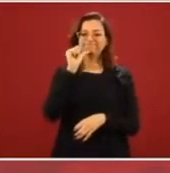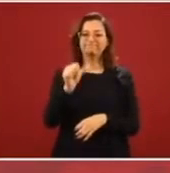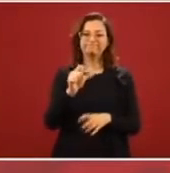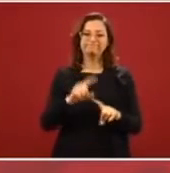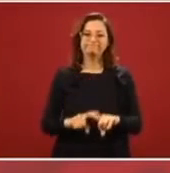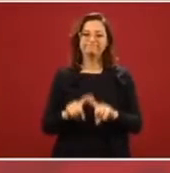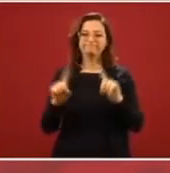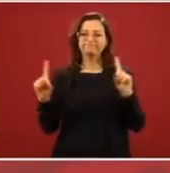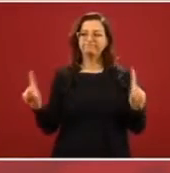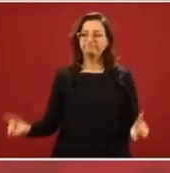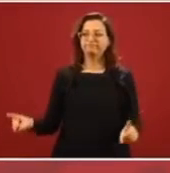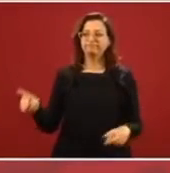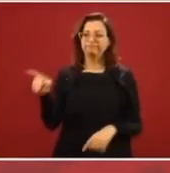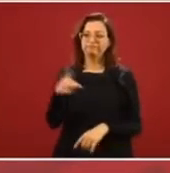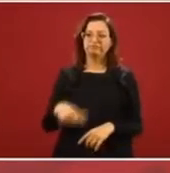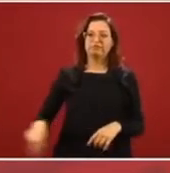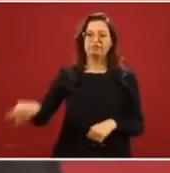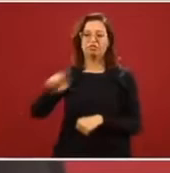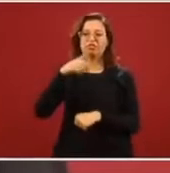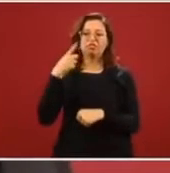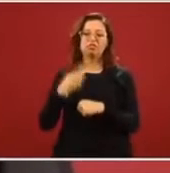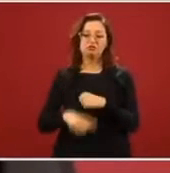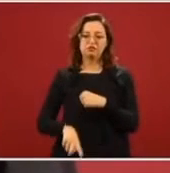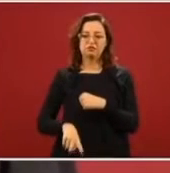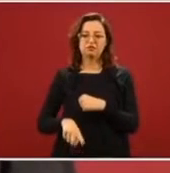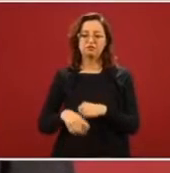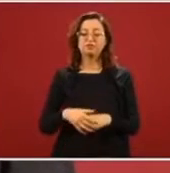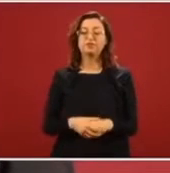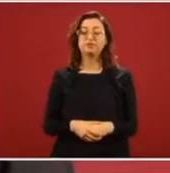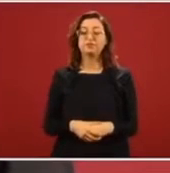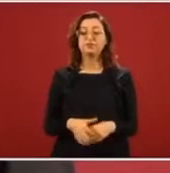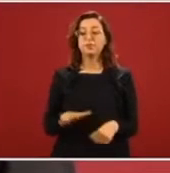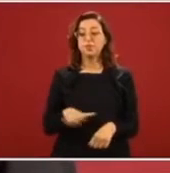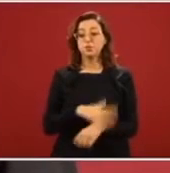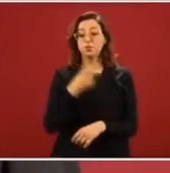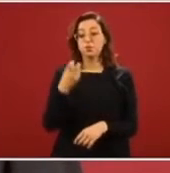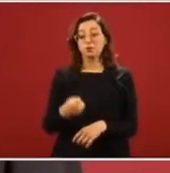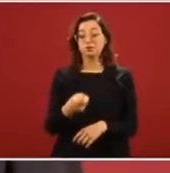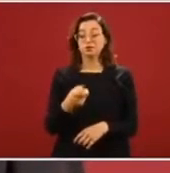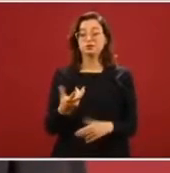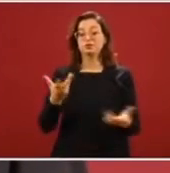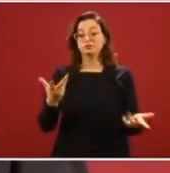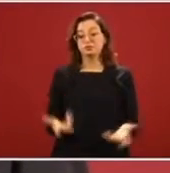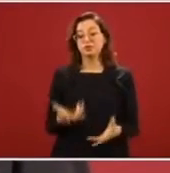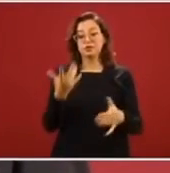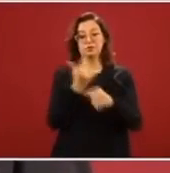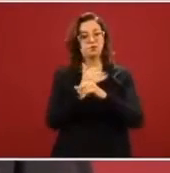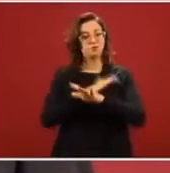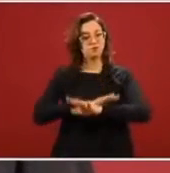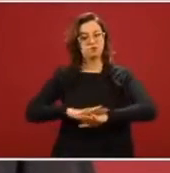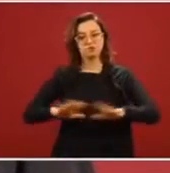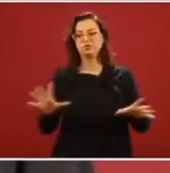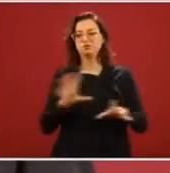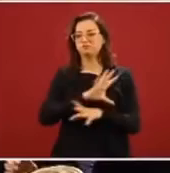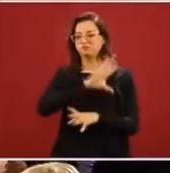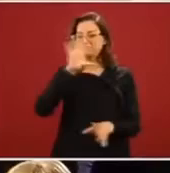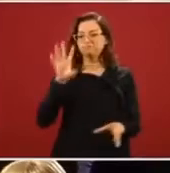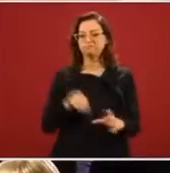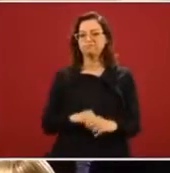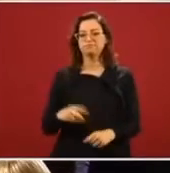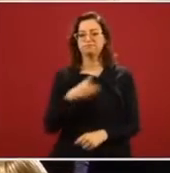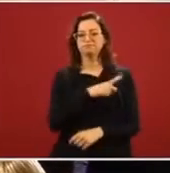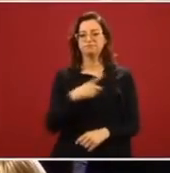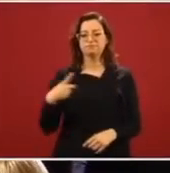It affects. Entonces, tenemos que estar todos informados. Then we all have to be informed.